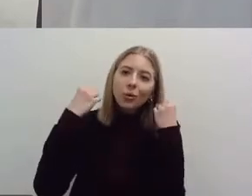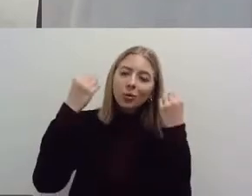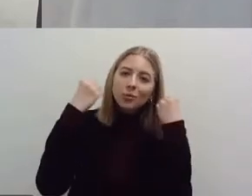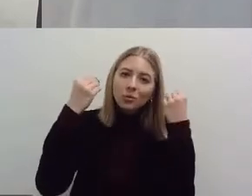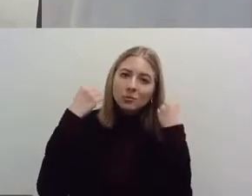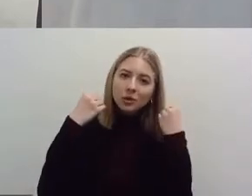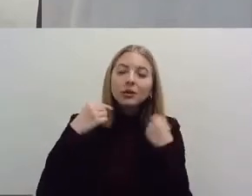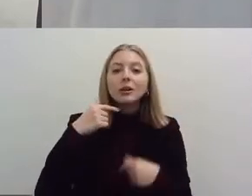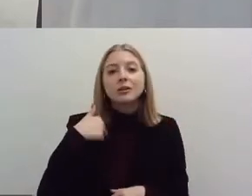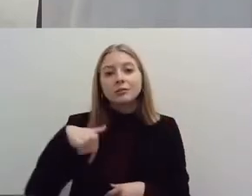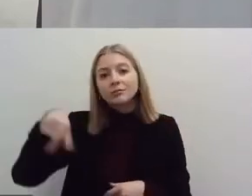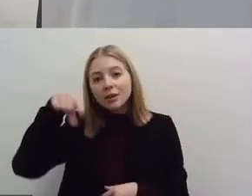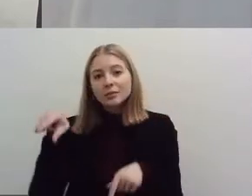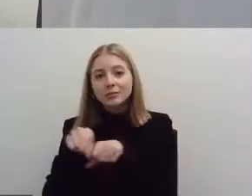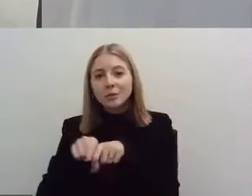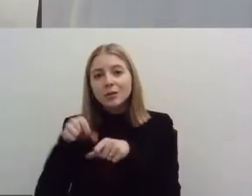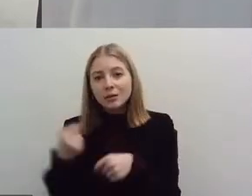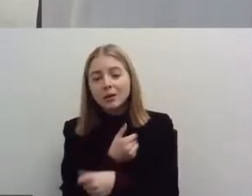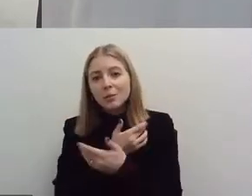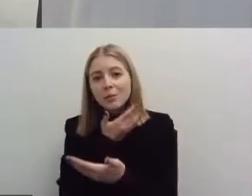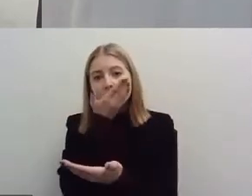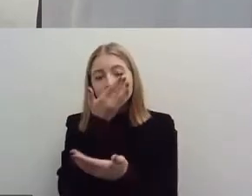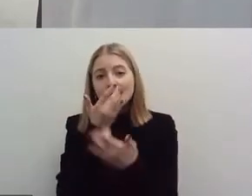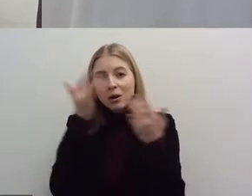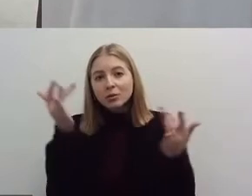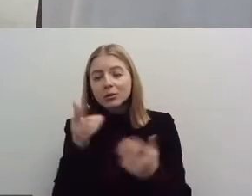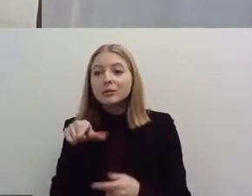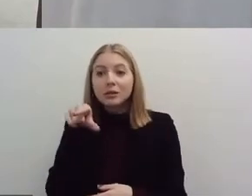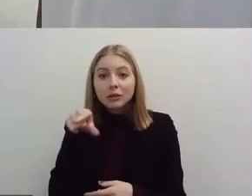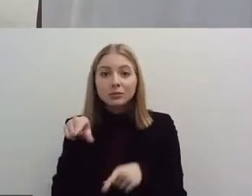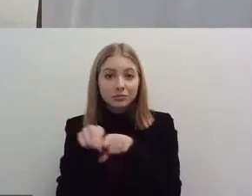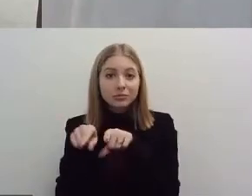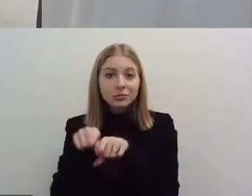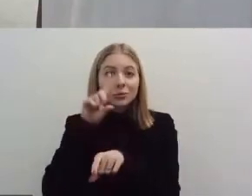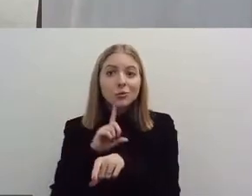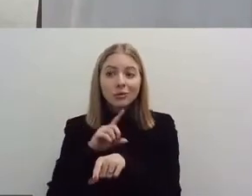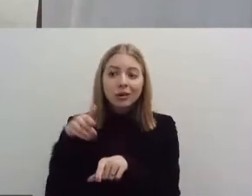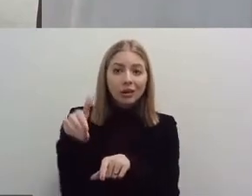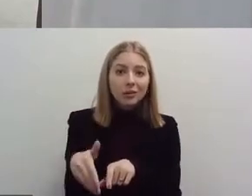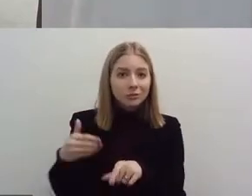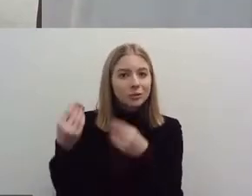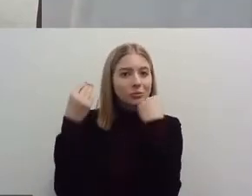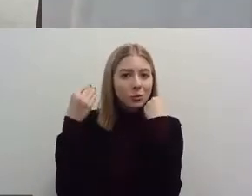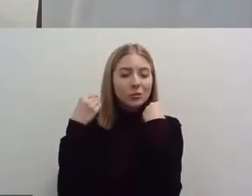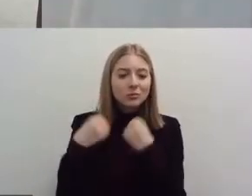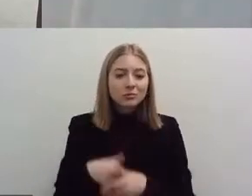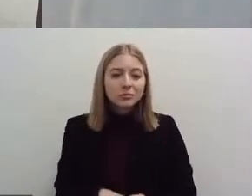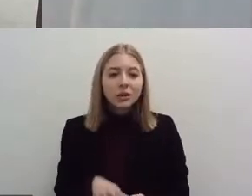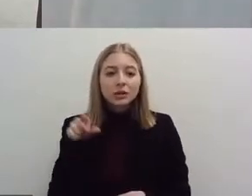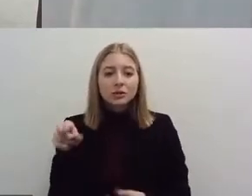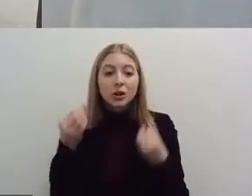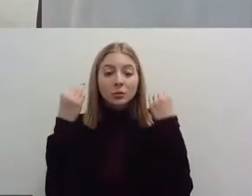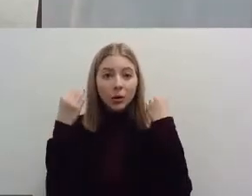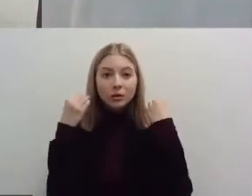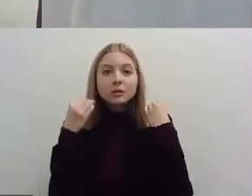learn always, and they should want to learn, that learning is a lifelong process. But right now the grades, they're